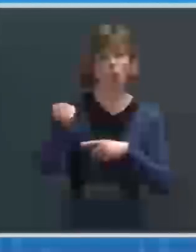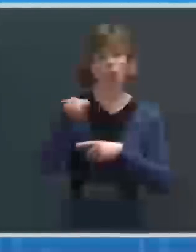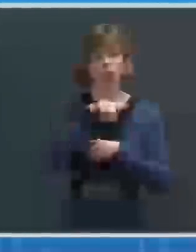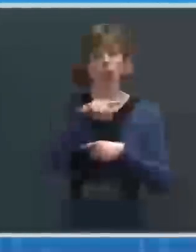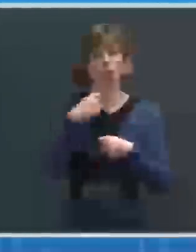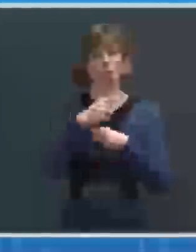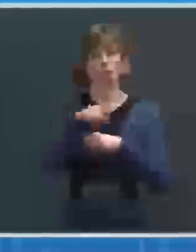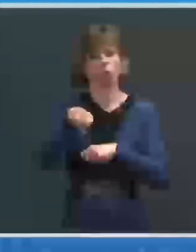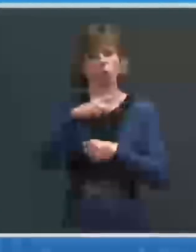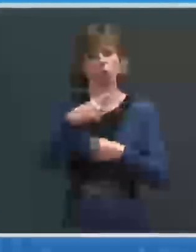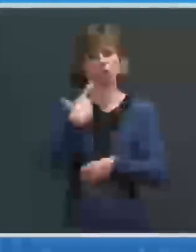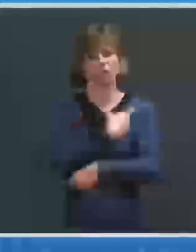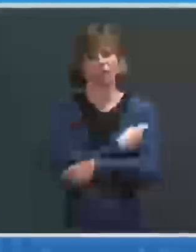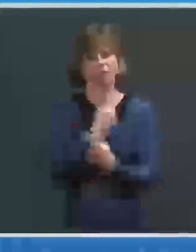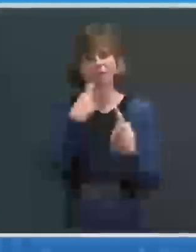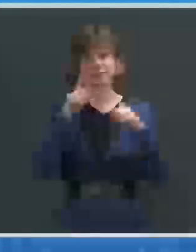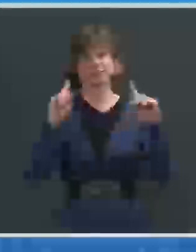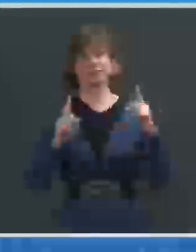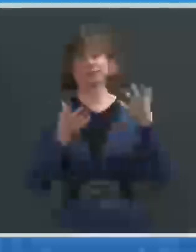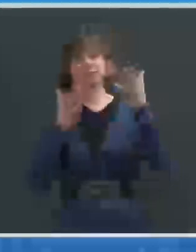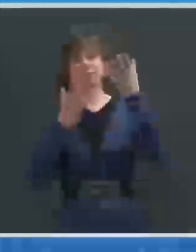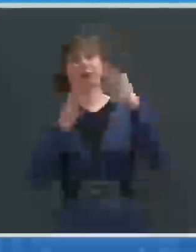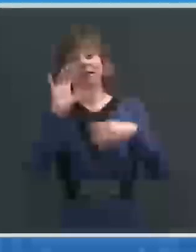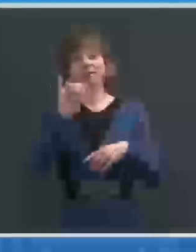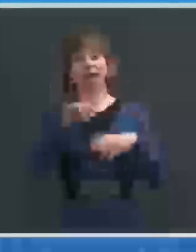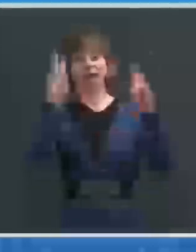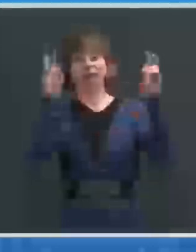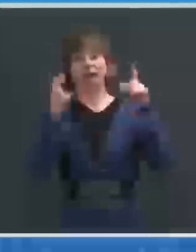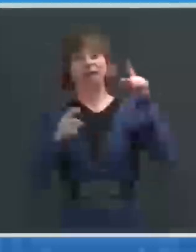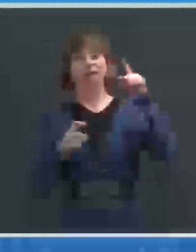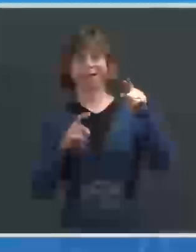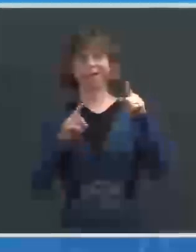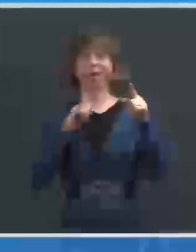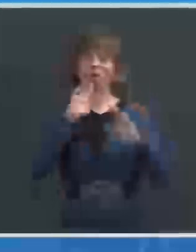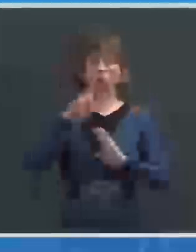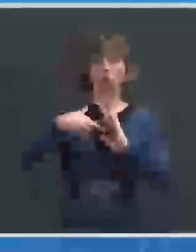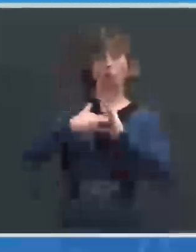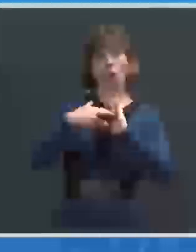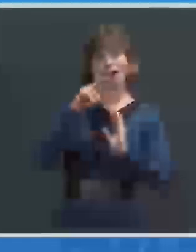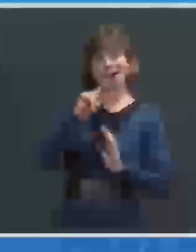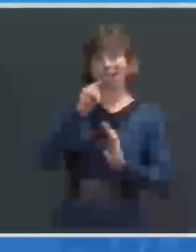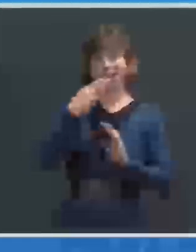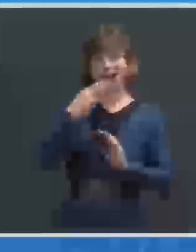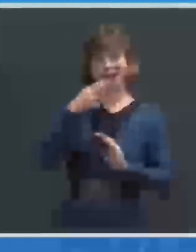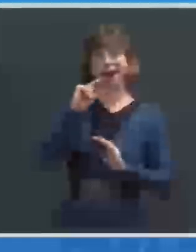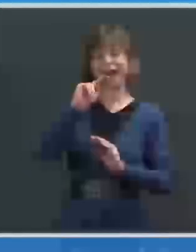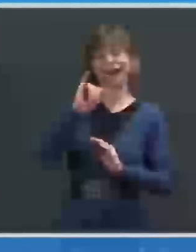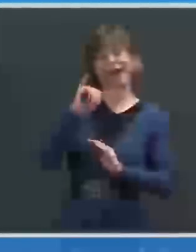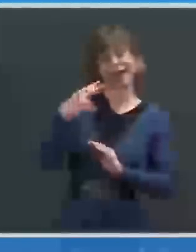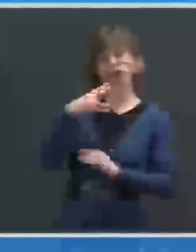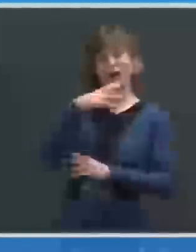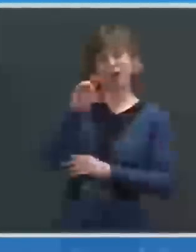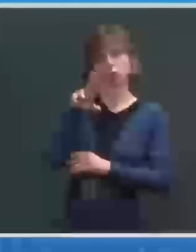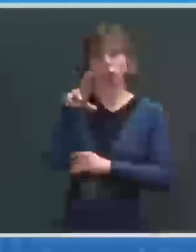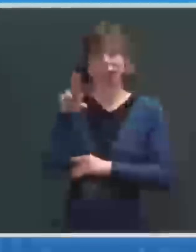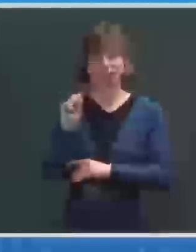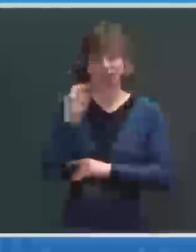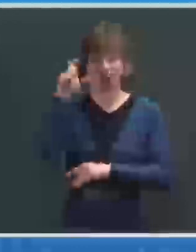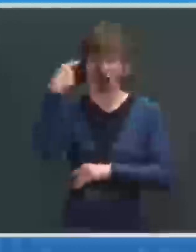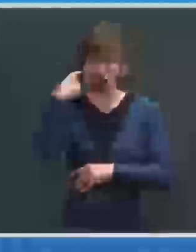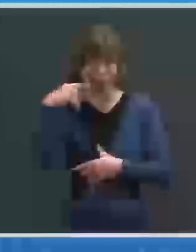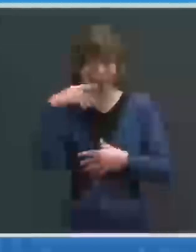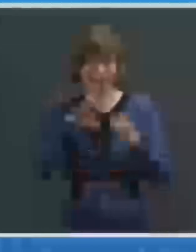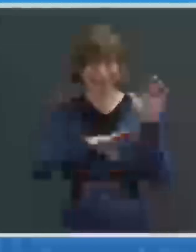successful. I have as the title of the slide, the role of the NIH and the US government in the development and testing